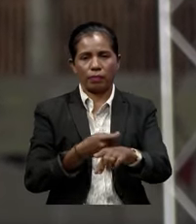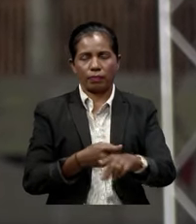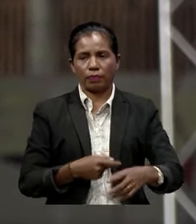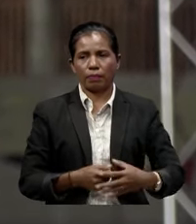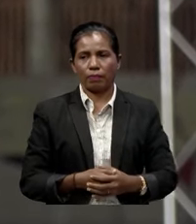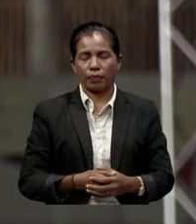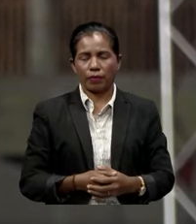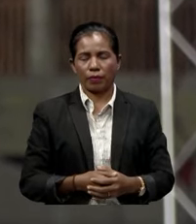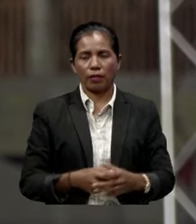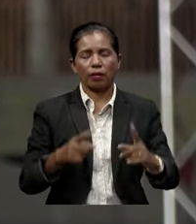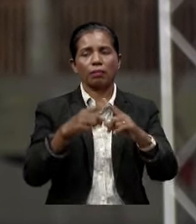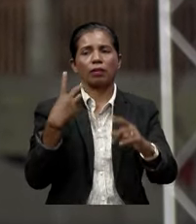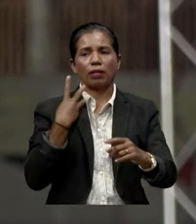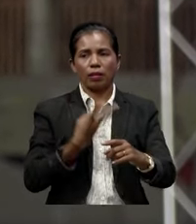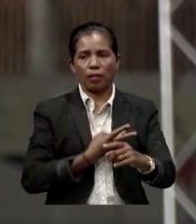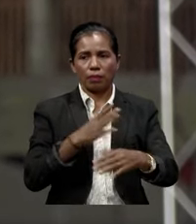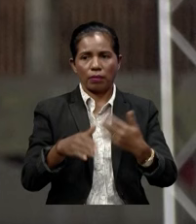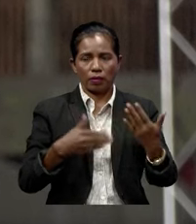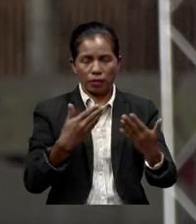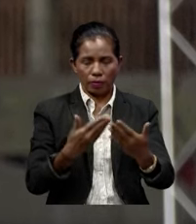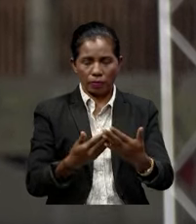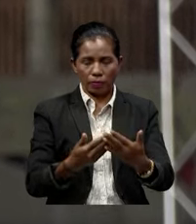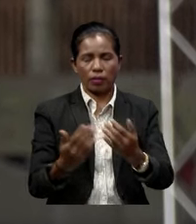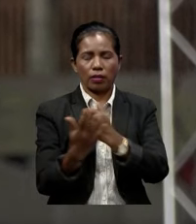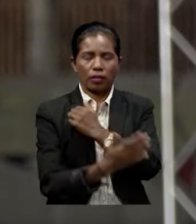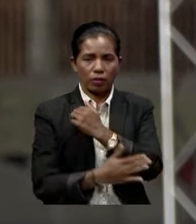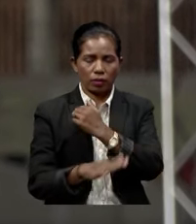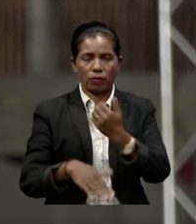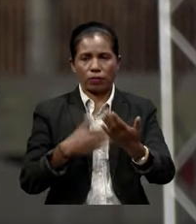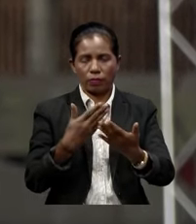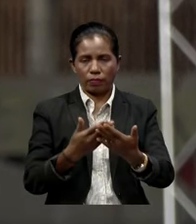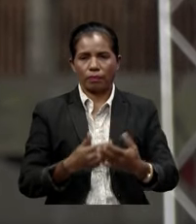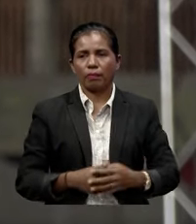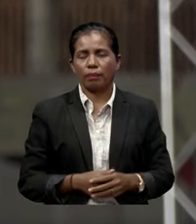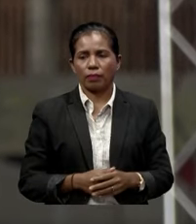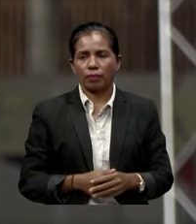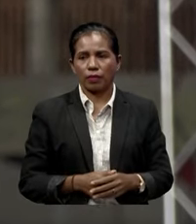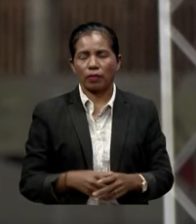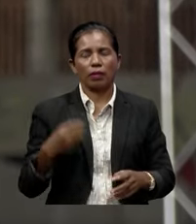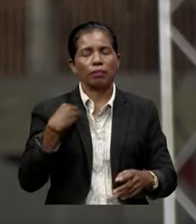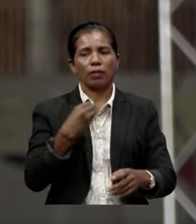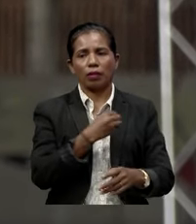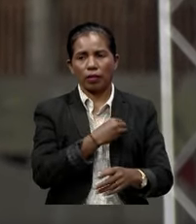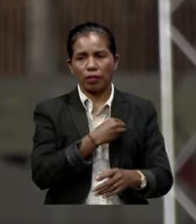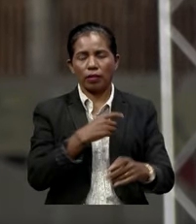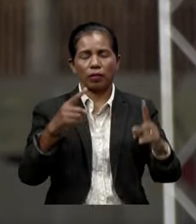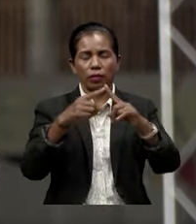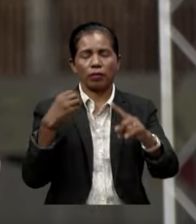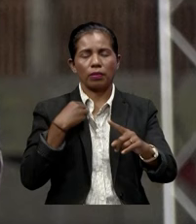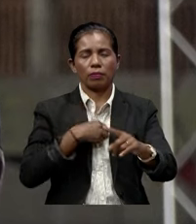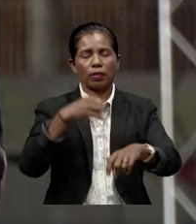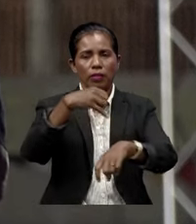To us and to the United Nations itself. To us and to the